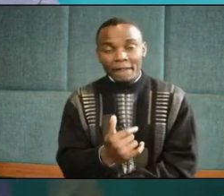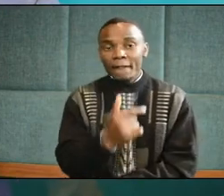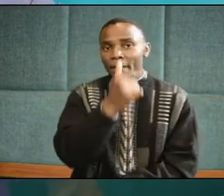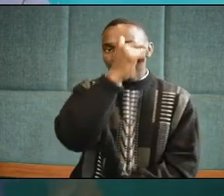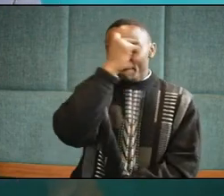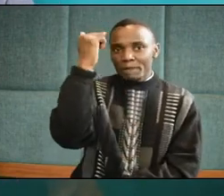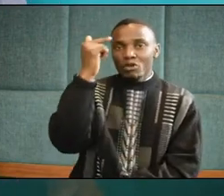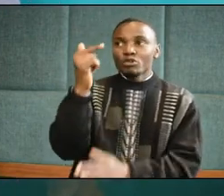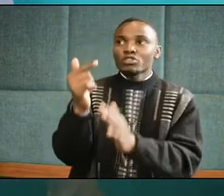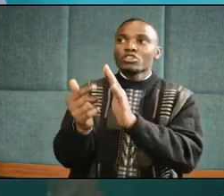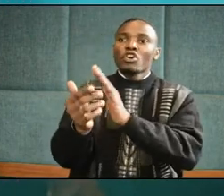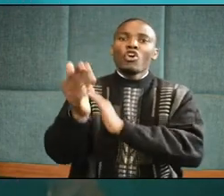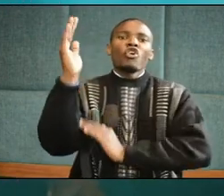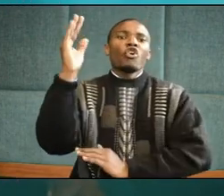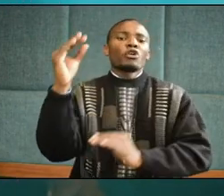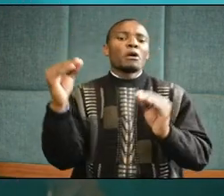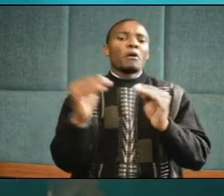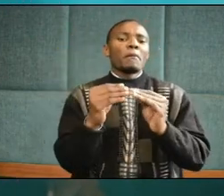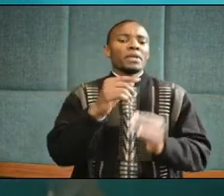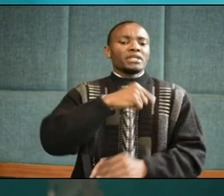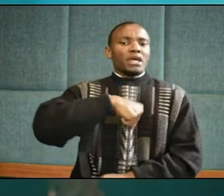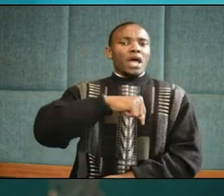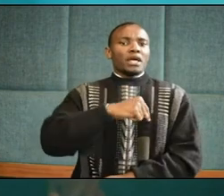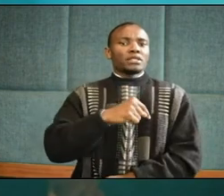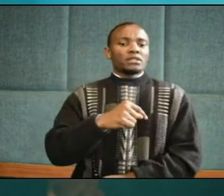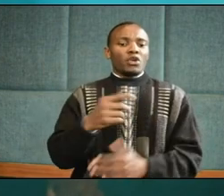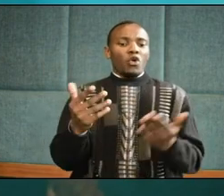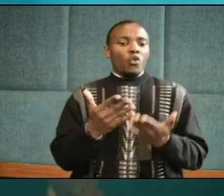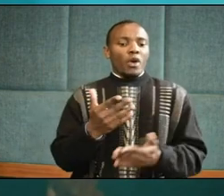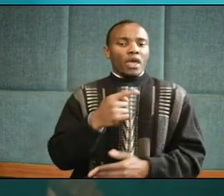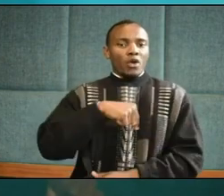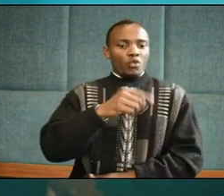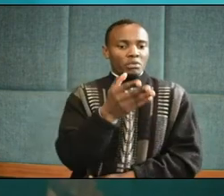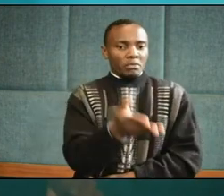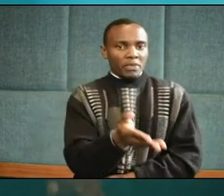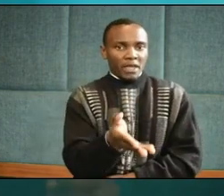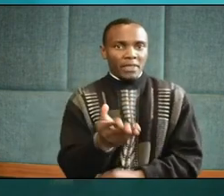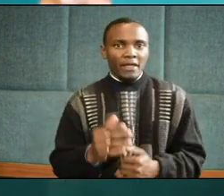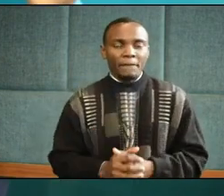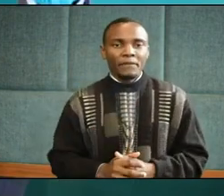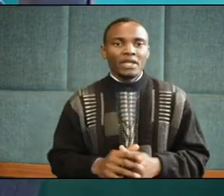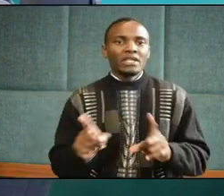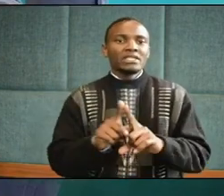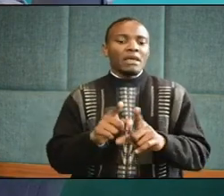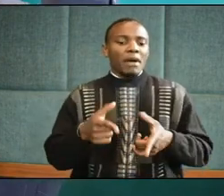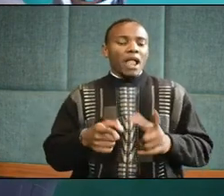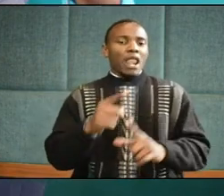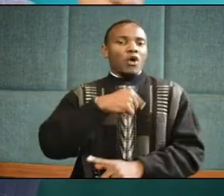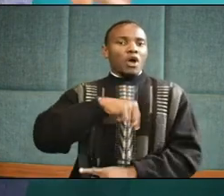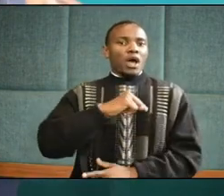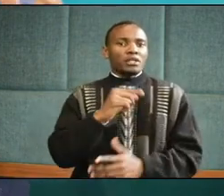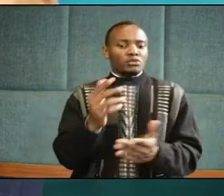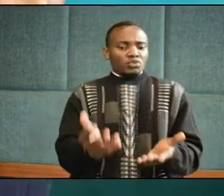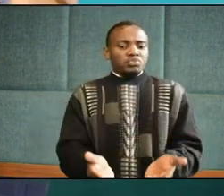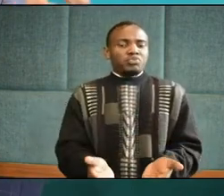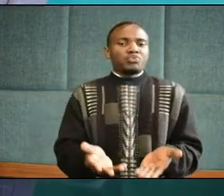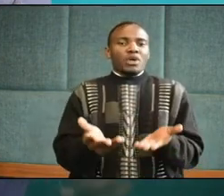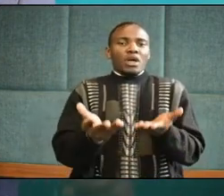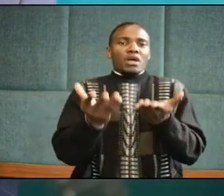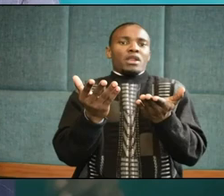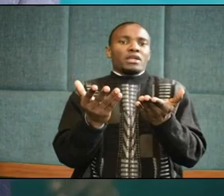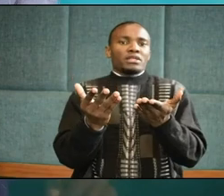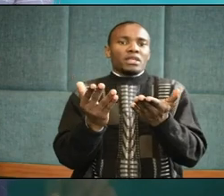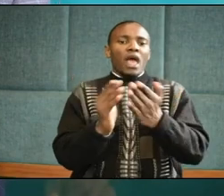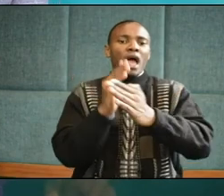met and meets us where we are, enabling us to rise above, being